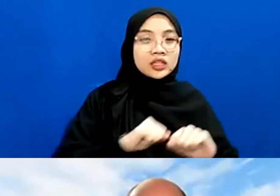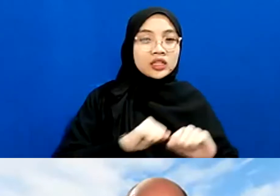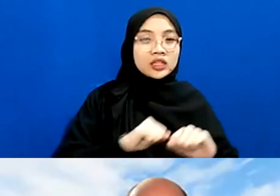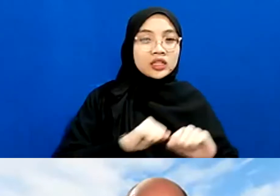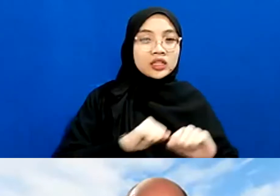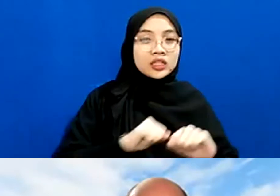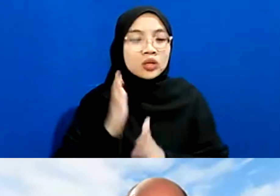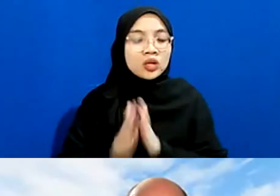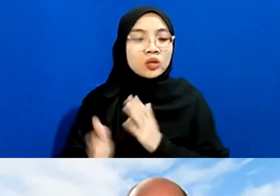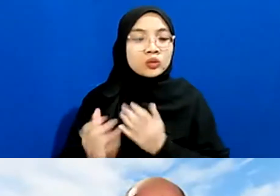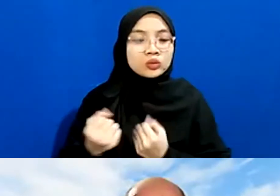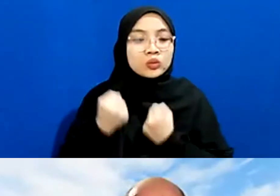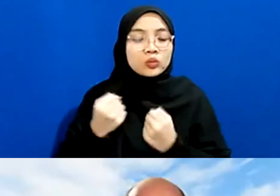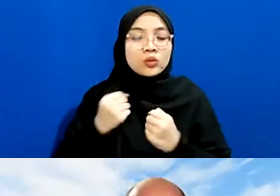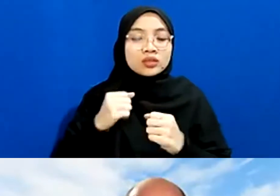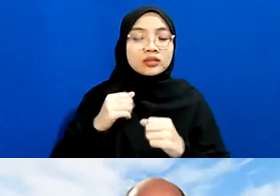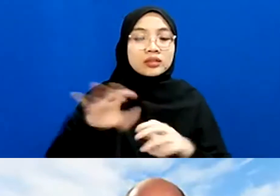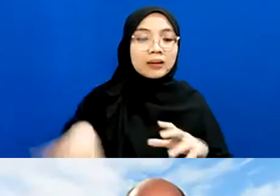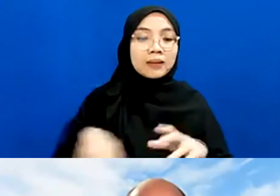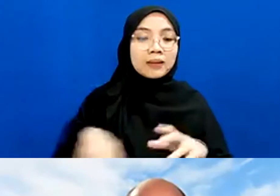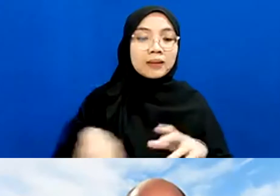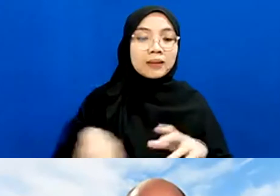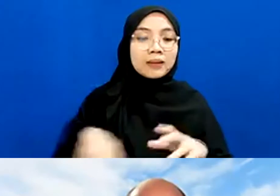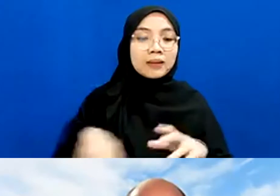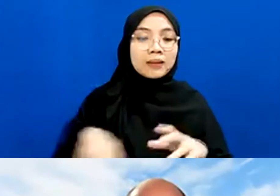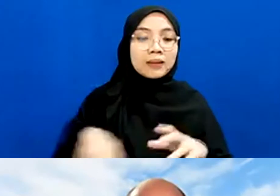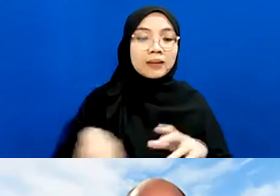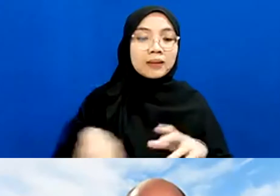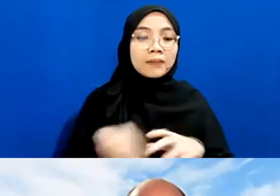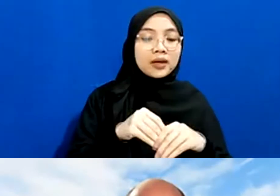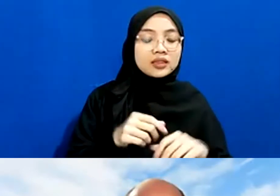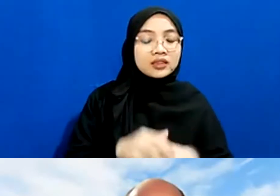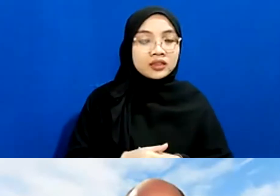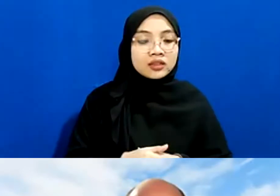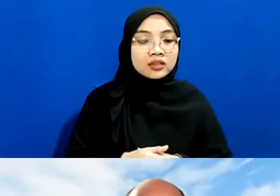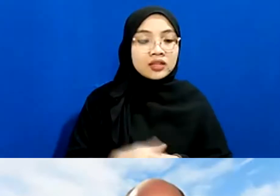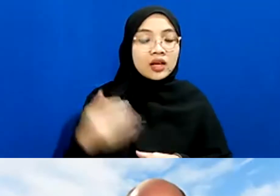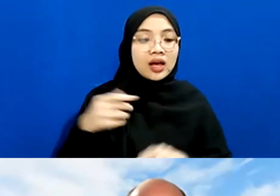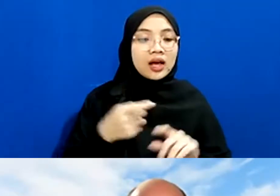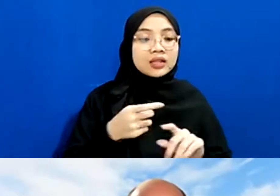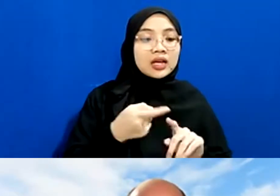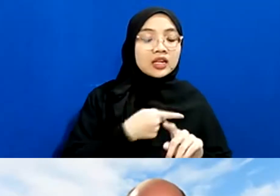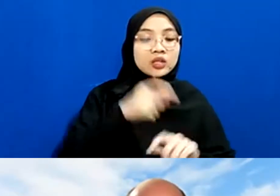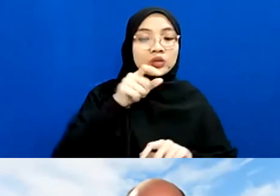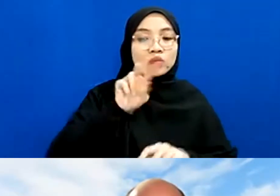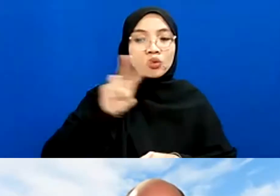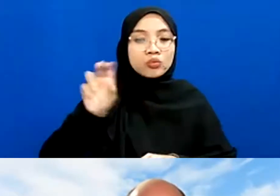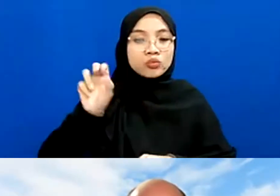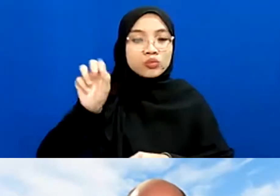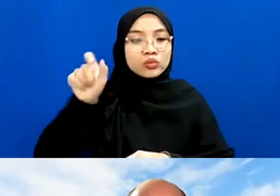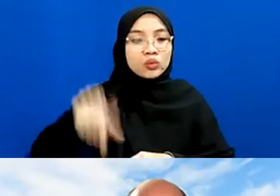everyone. And participation over the, if I was not mistaken, 20